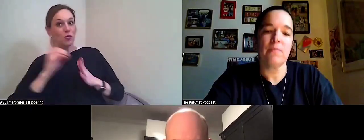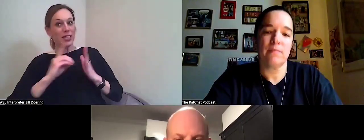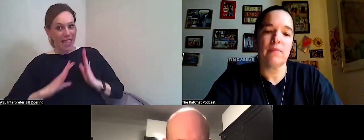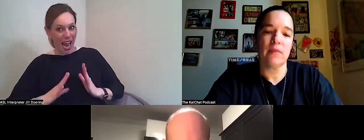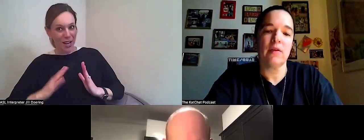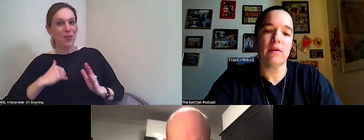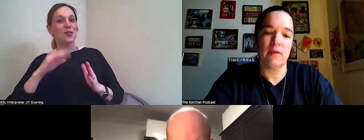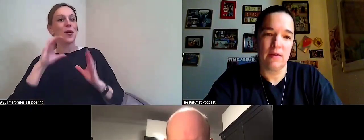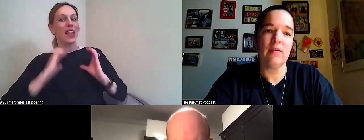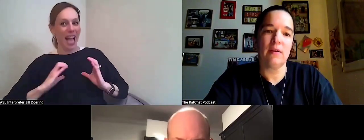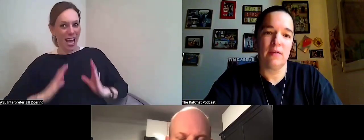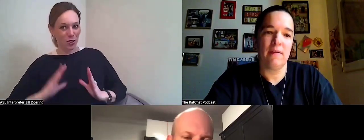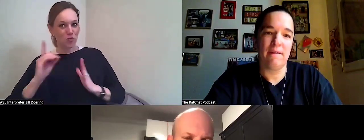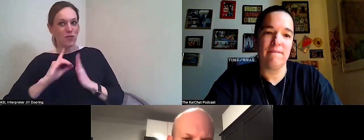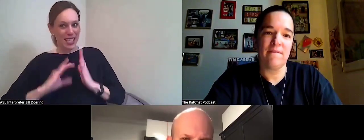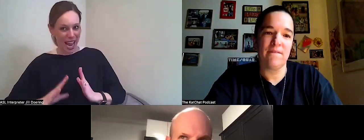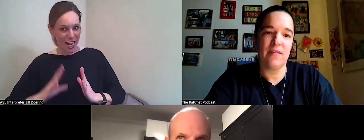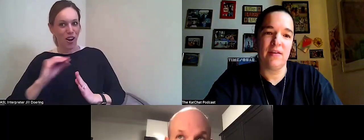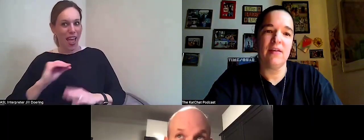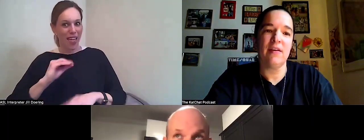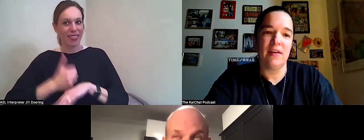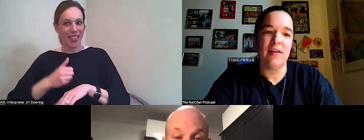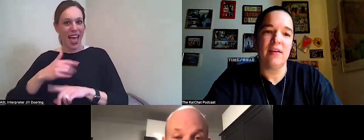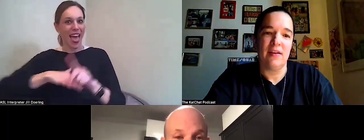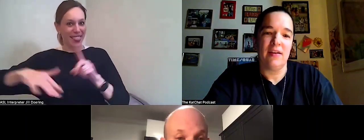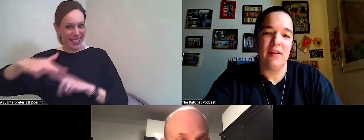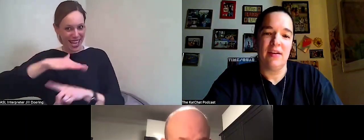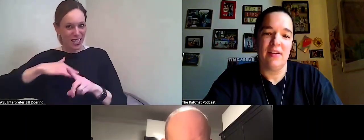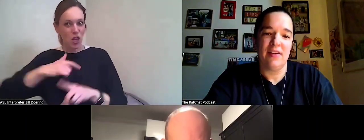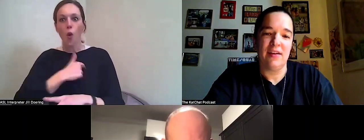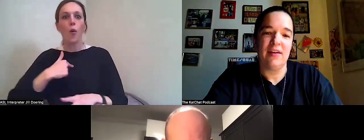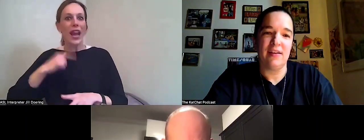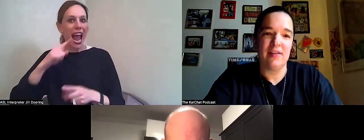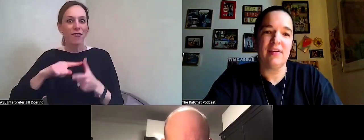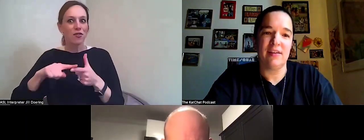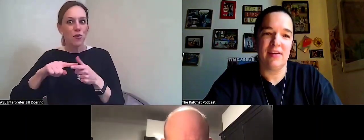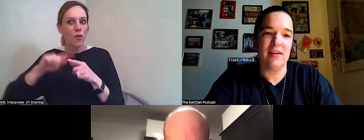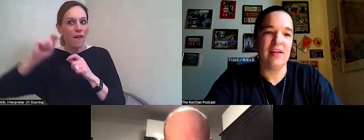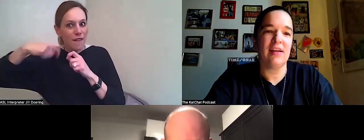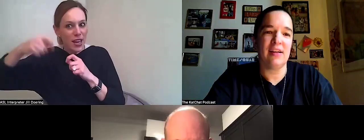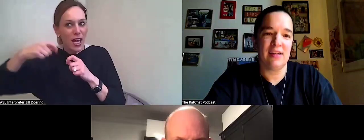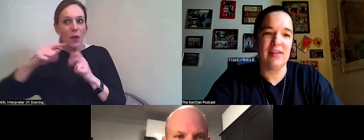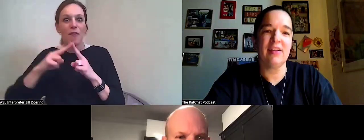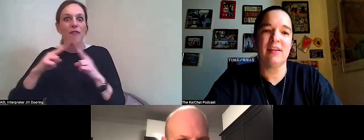also sets. For me, we have to shoot very quickly. I have